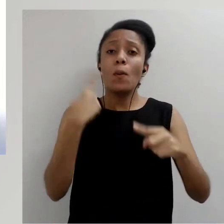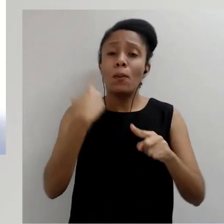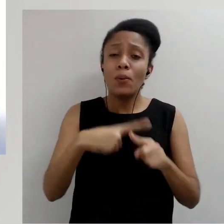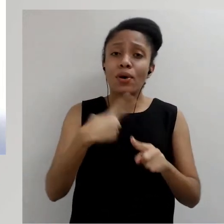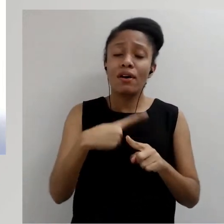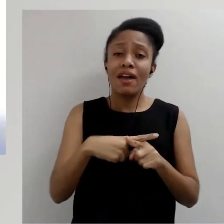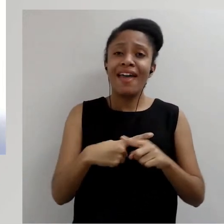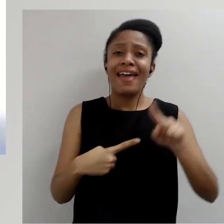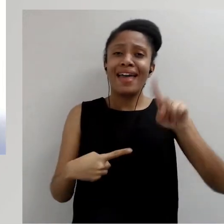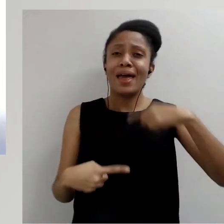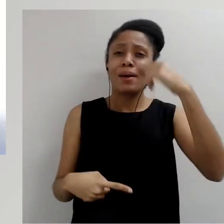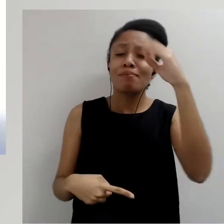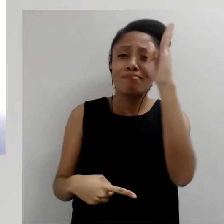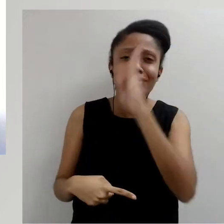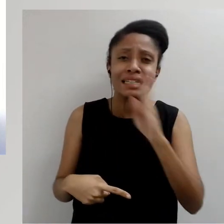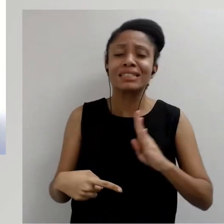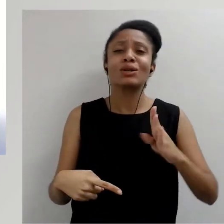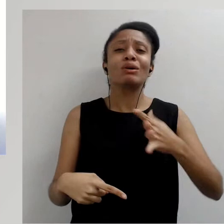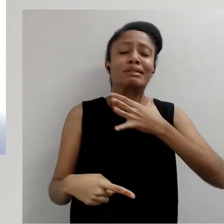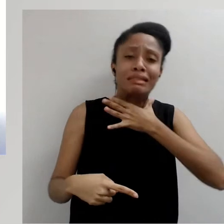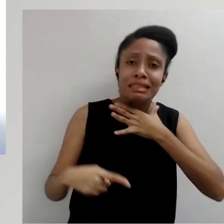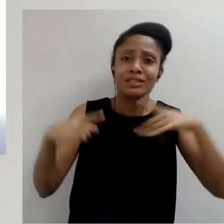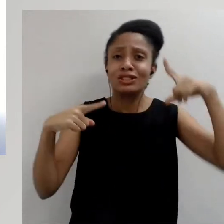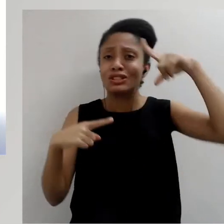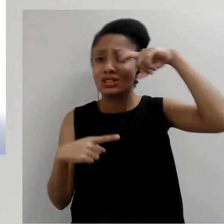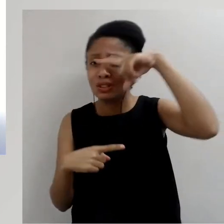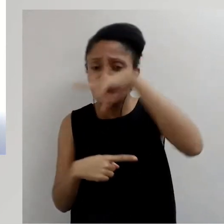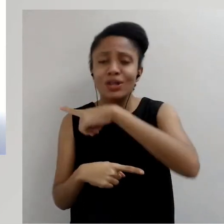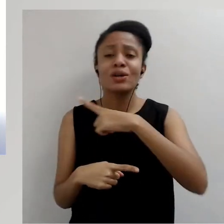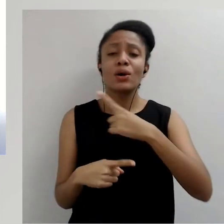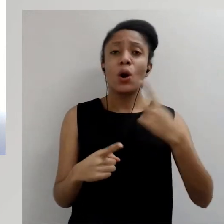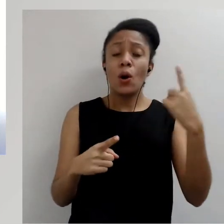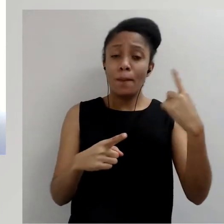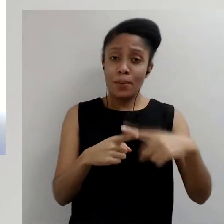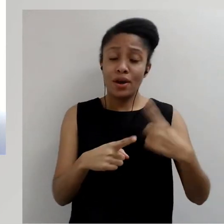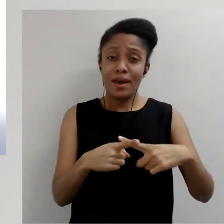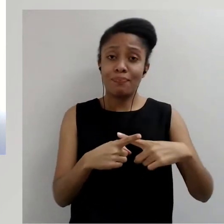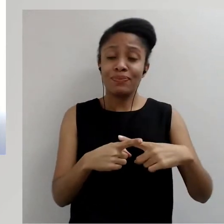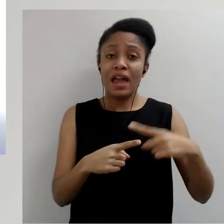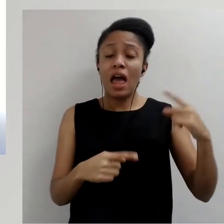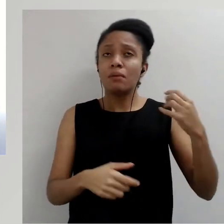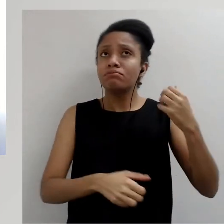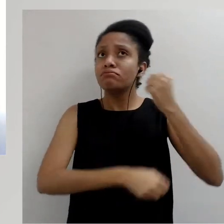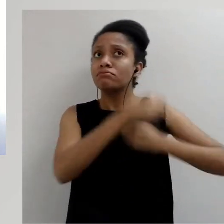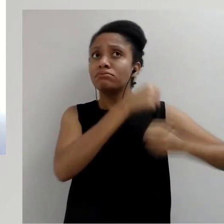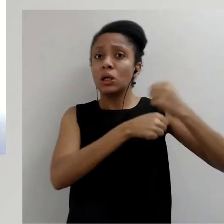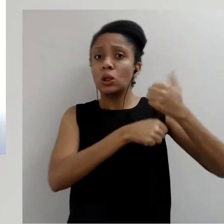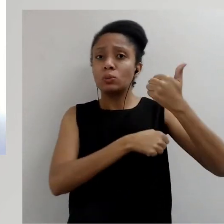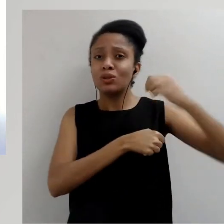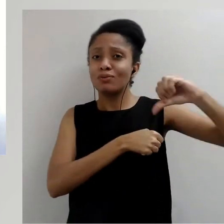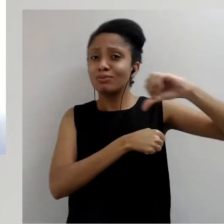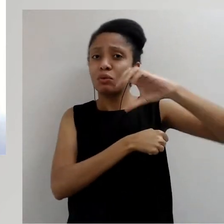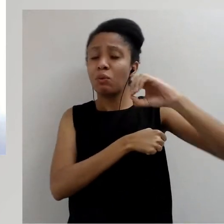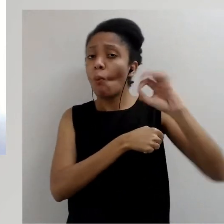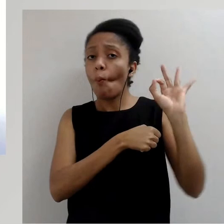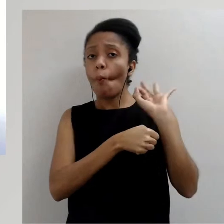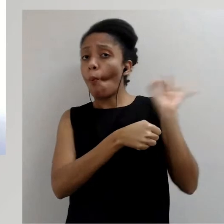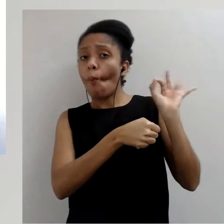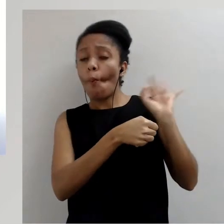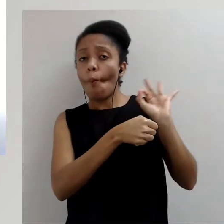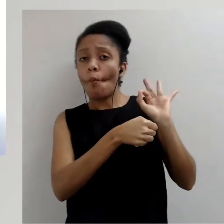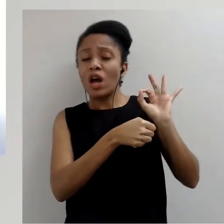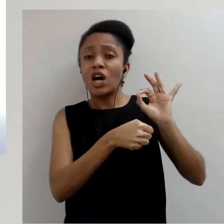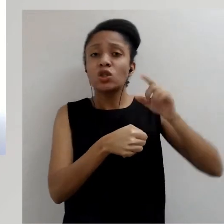is brought to the Brazilian reality with all the difficulties and things that we have here. Until the 90s, we